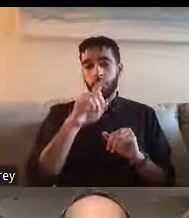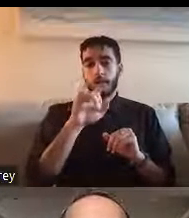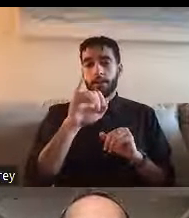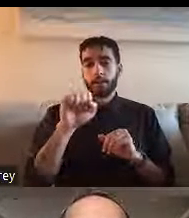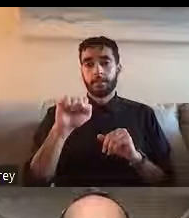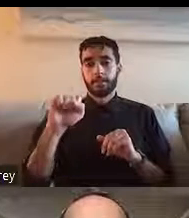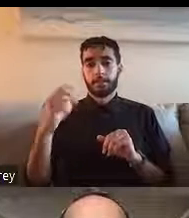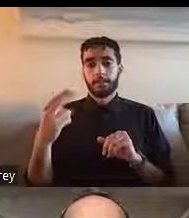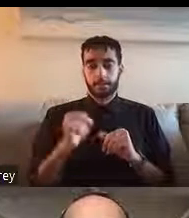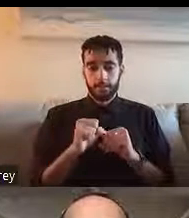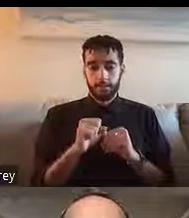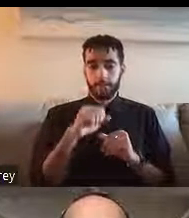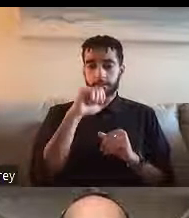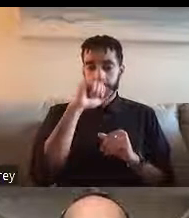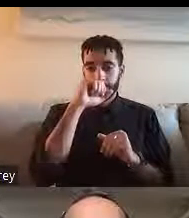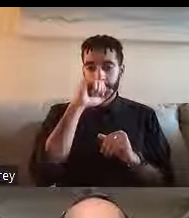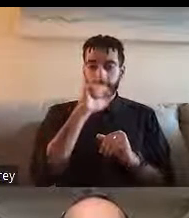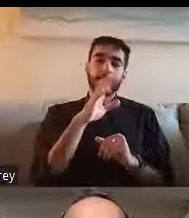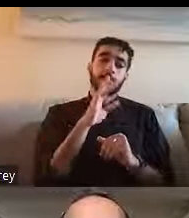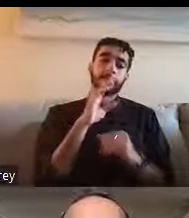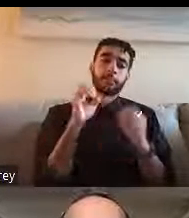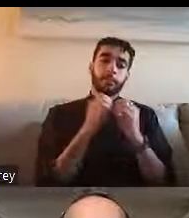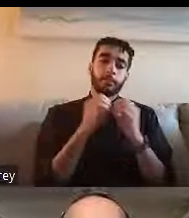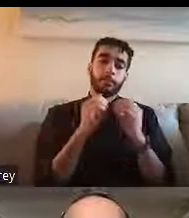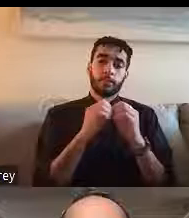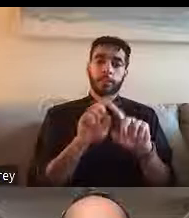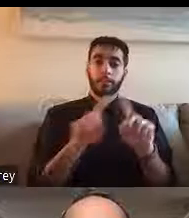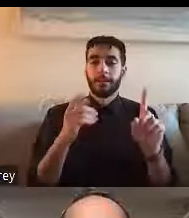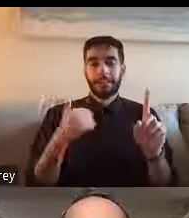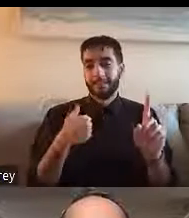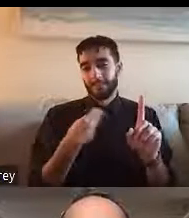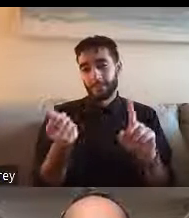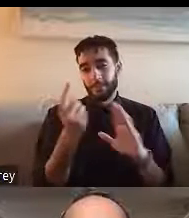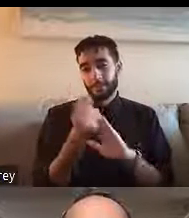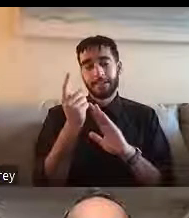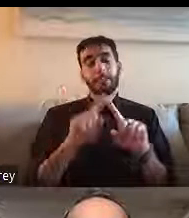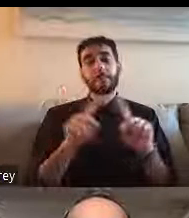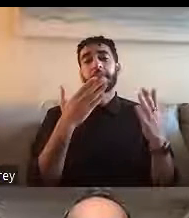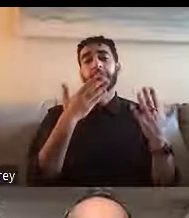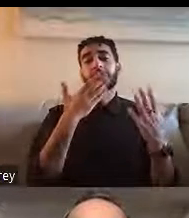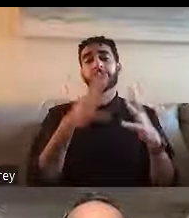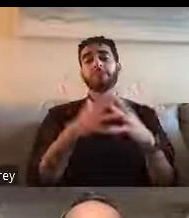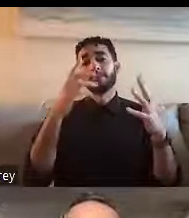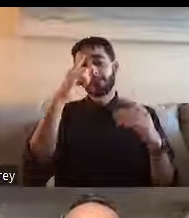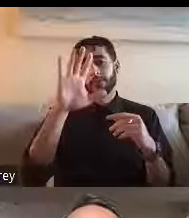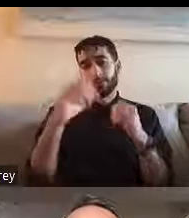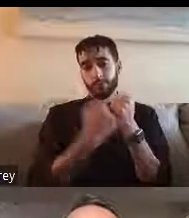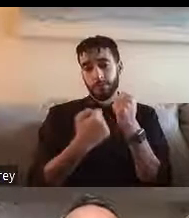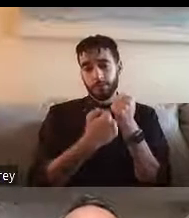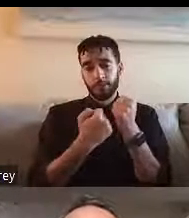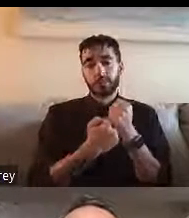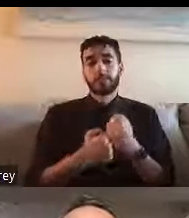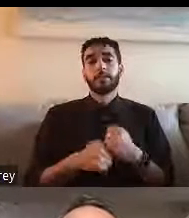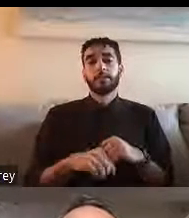And probably I can talk more, but I have only a few minutes. But thank you very much for your support us and for the